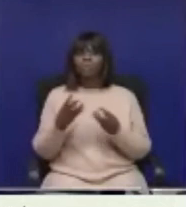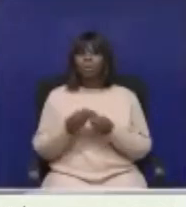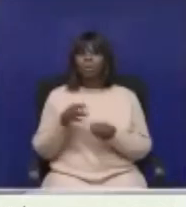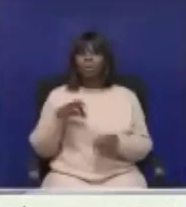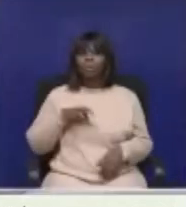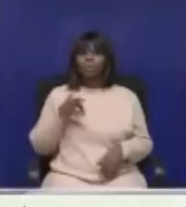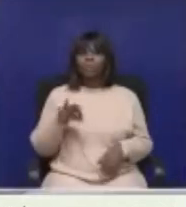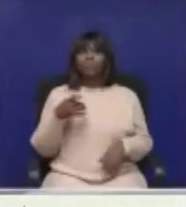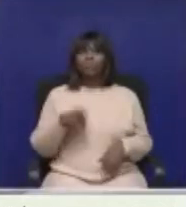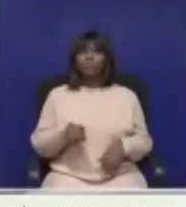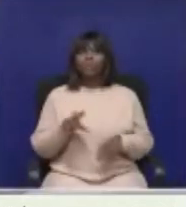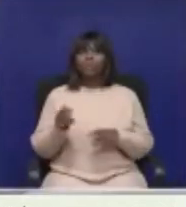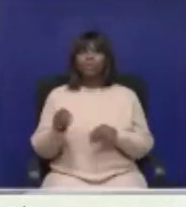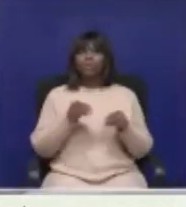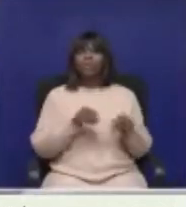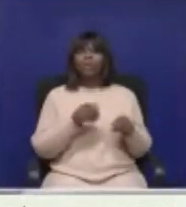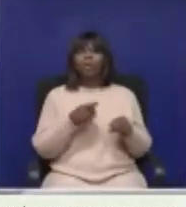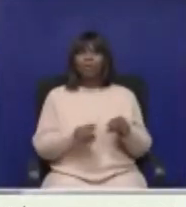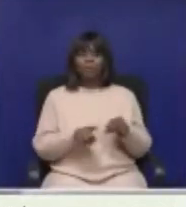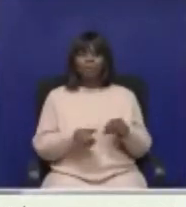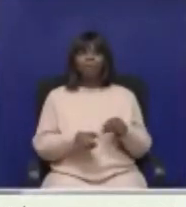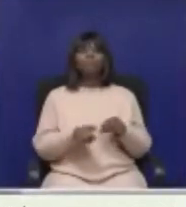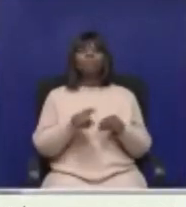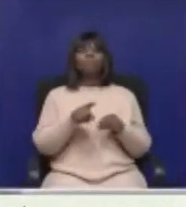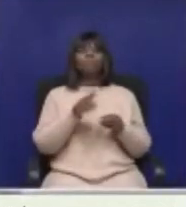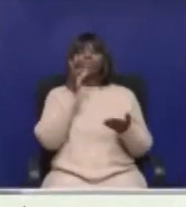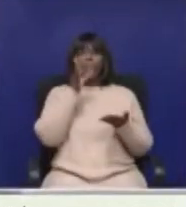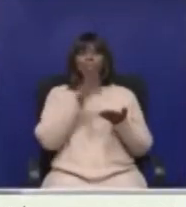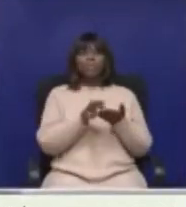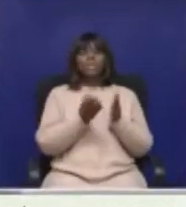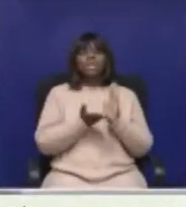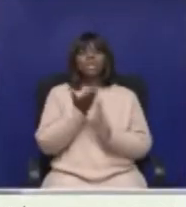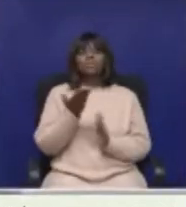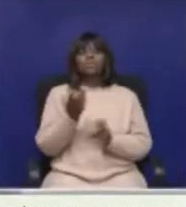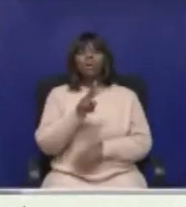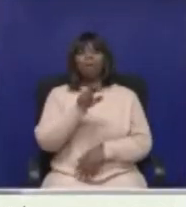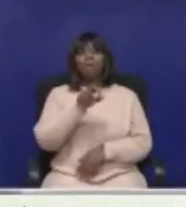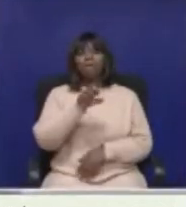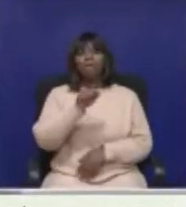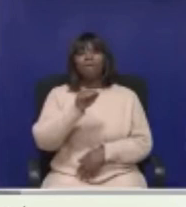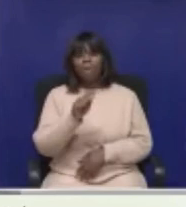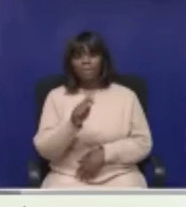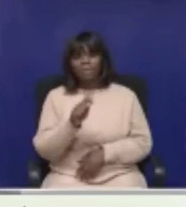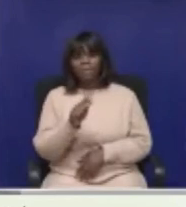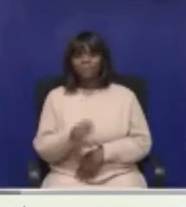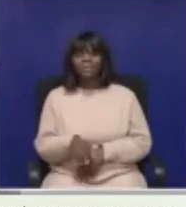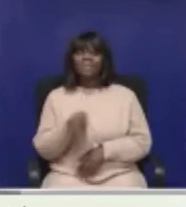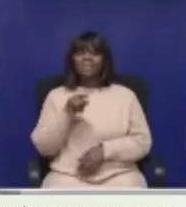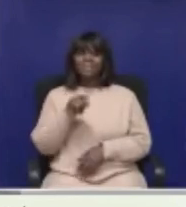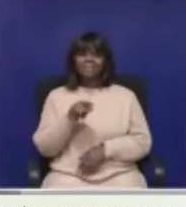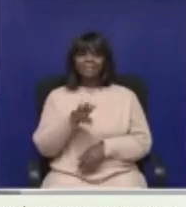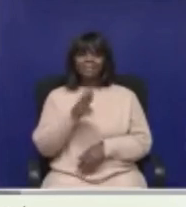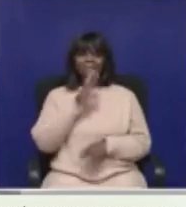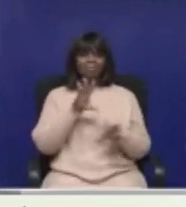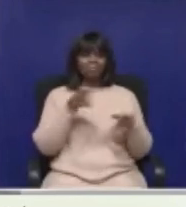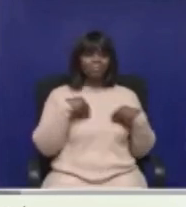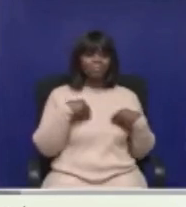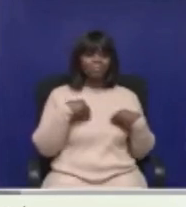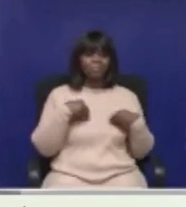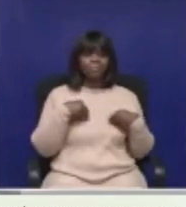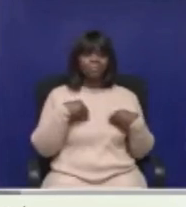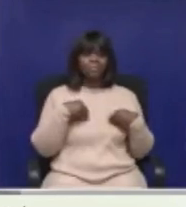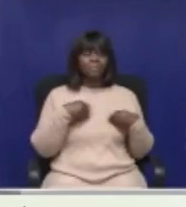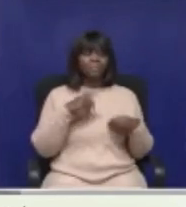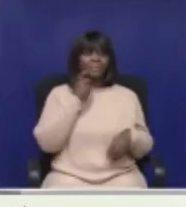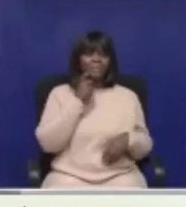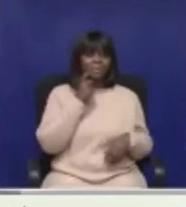the proposed increase in VAT. This does obviously not make this increase any more palatable, given the impact that it will